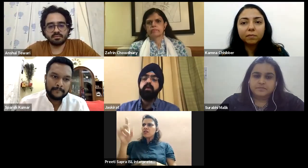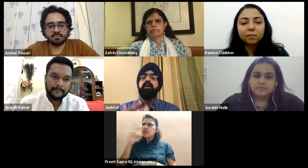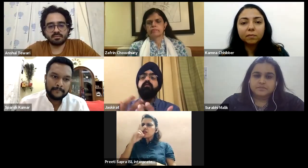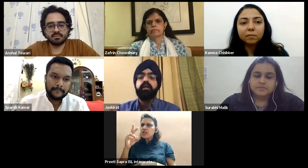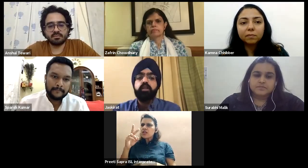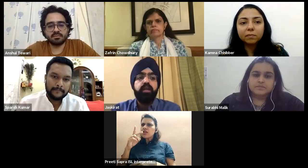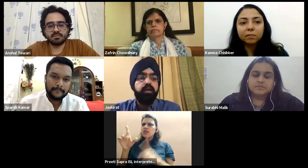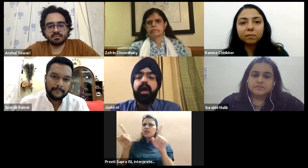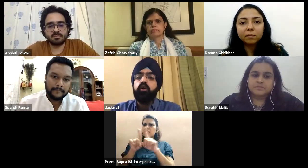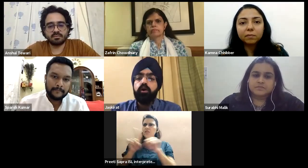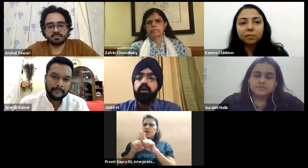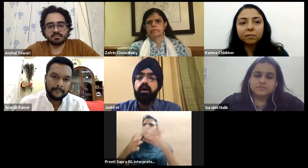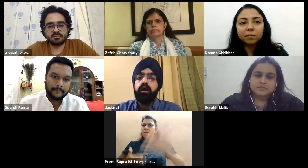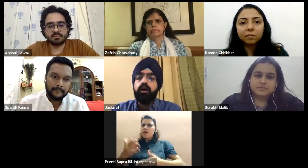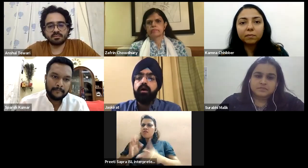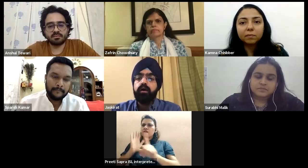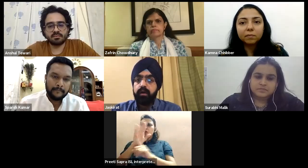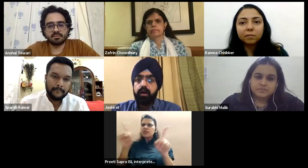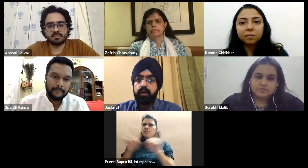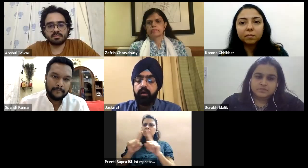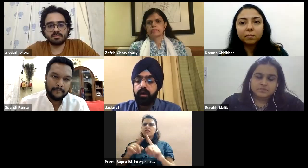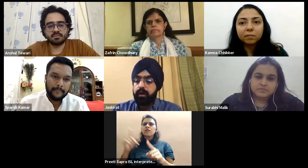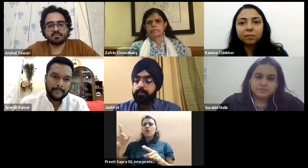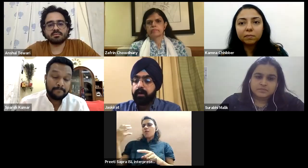way he was waving, he was actually under alcohol